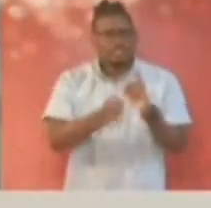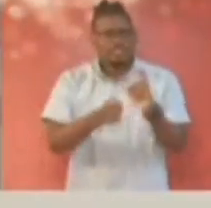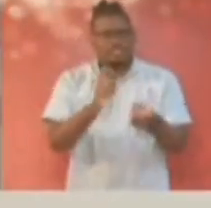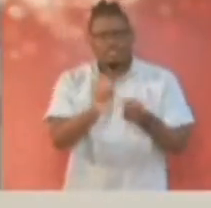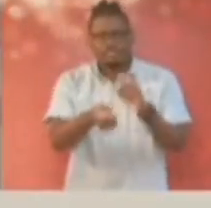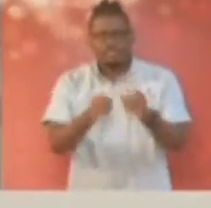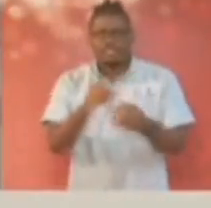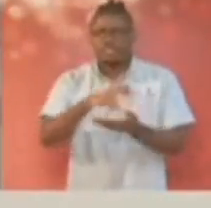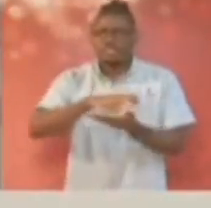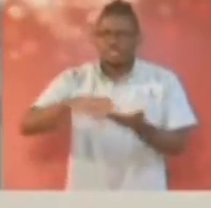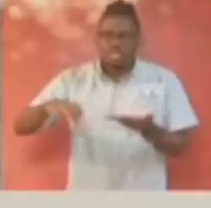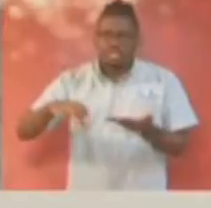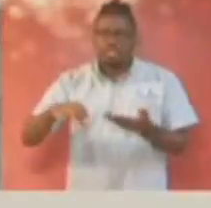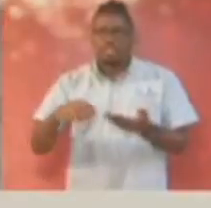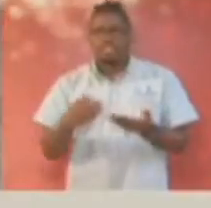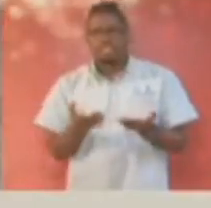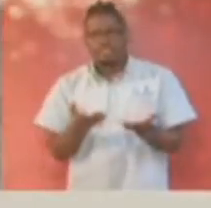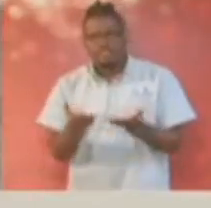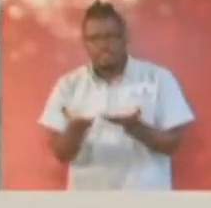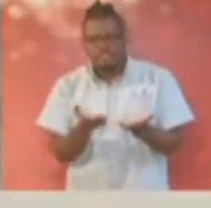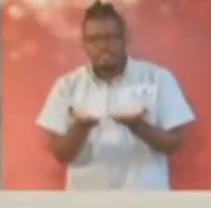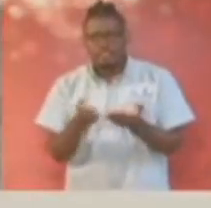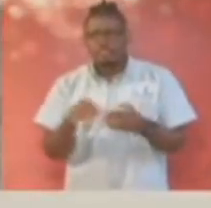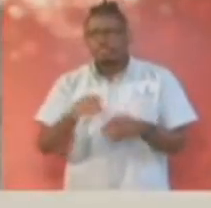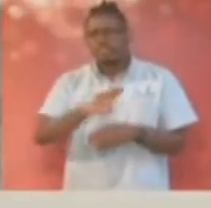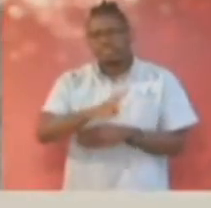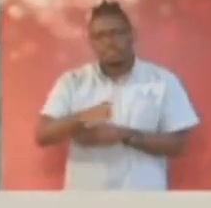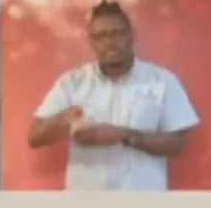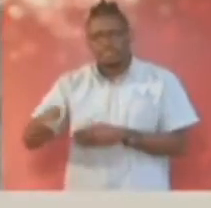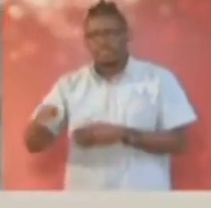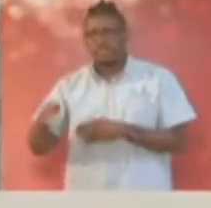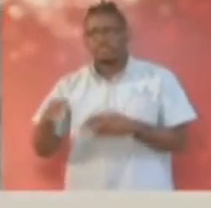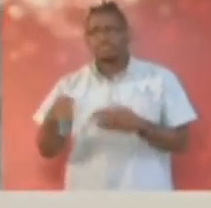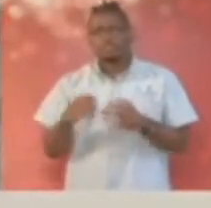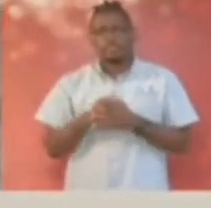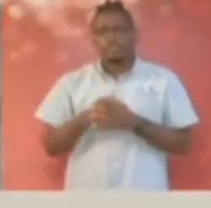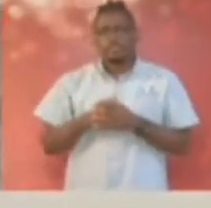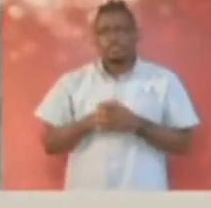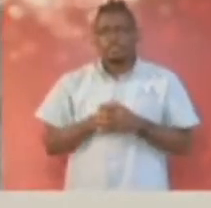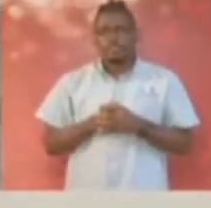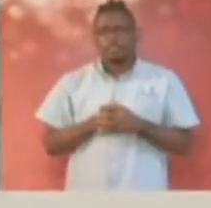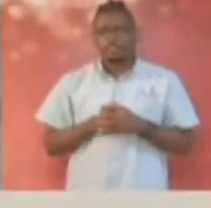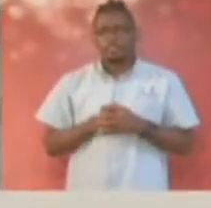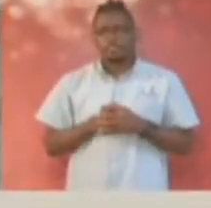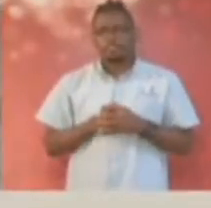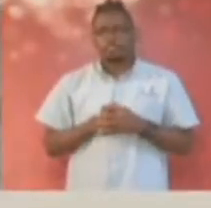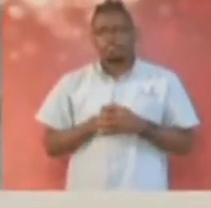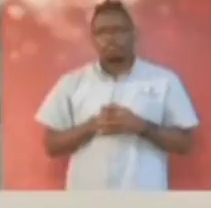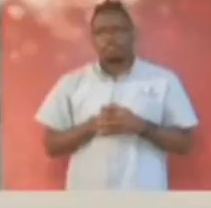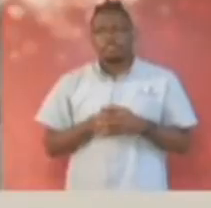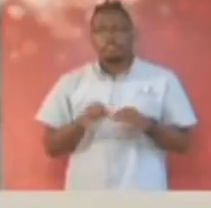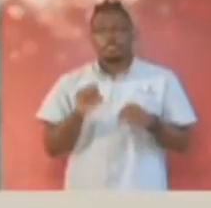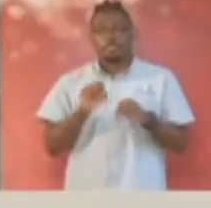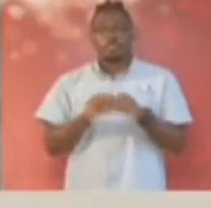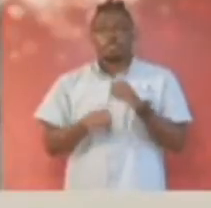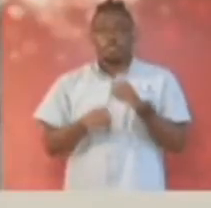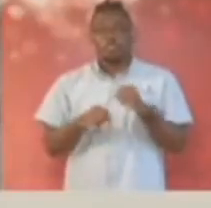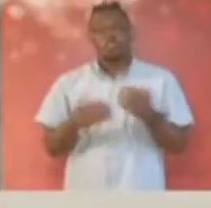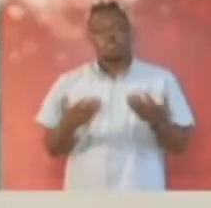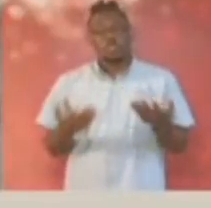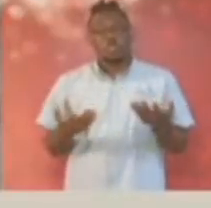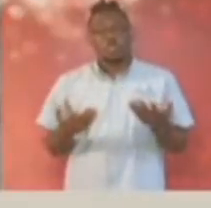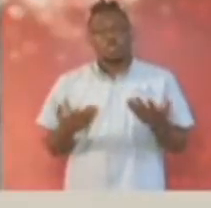that must be kicked in. So we do have a huge health burden or disease